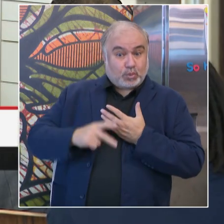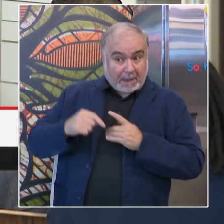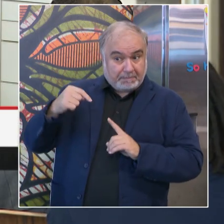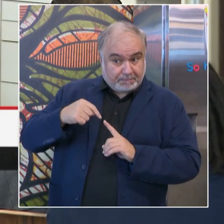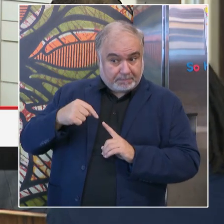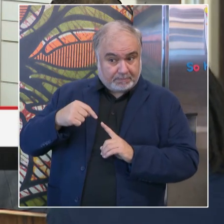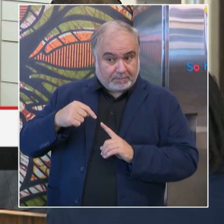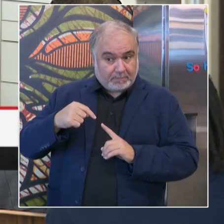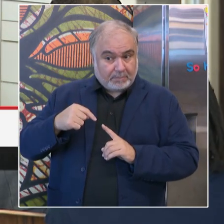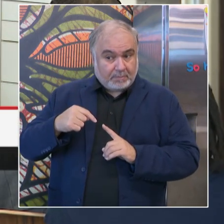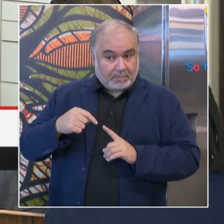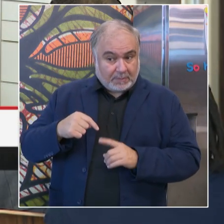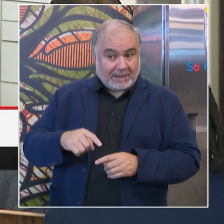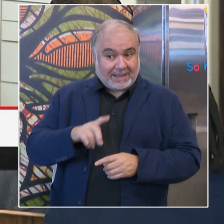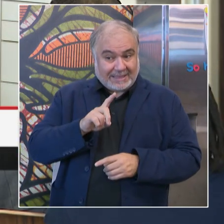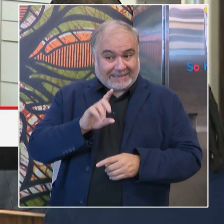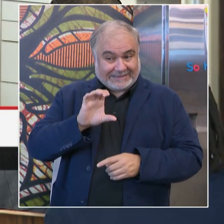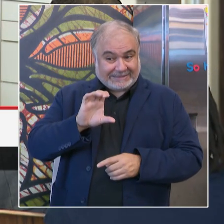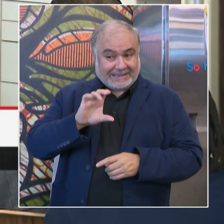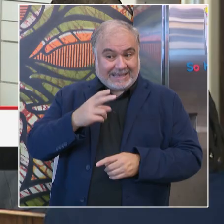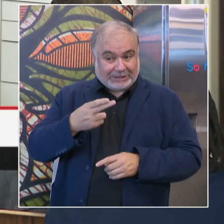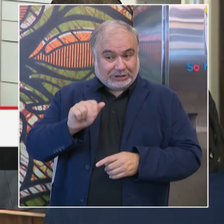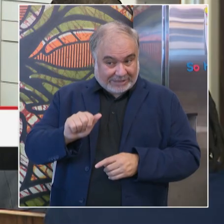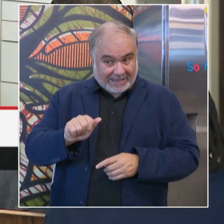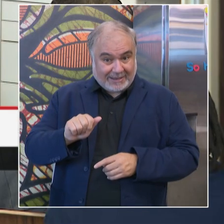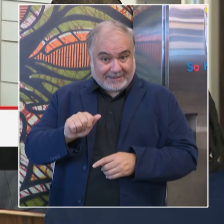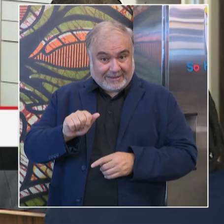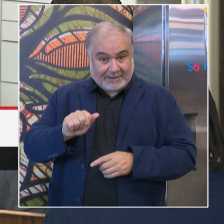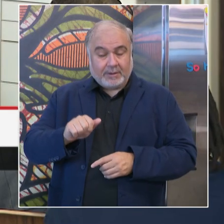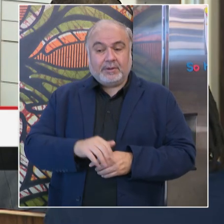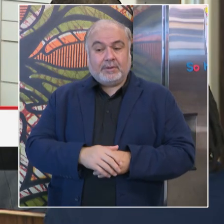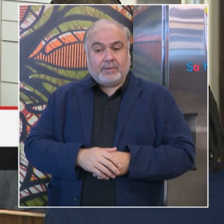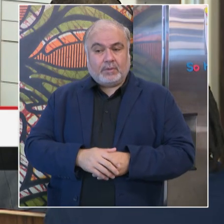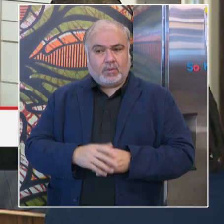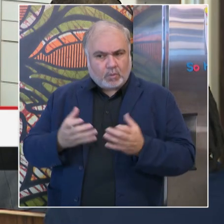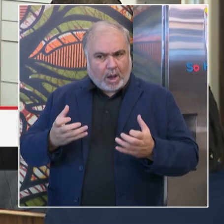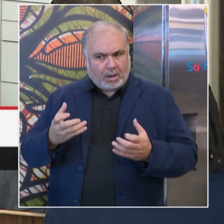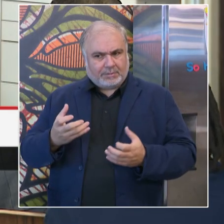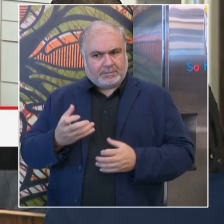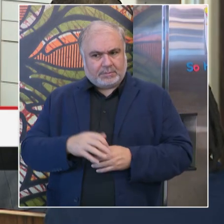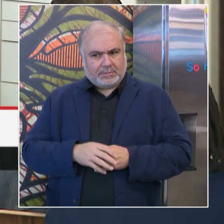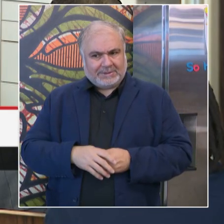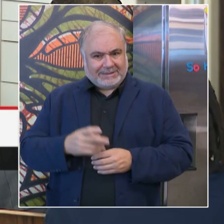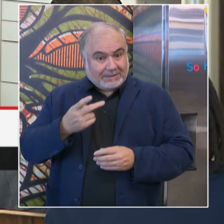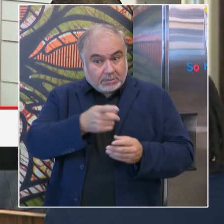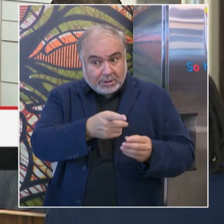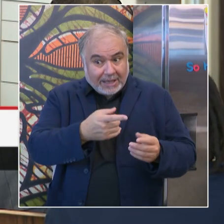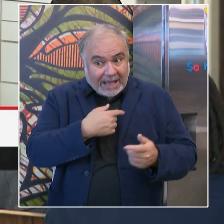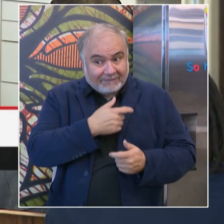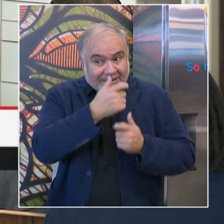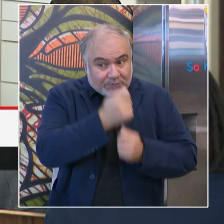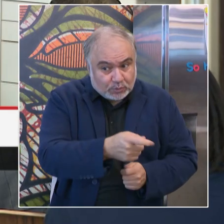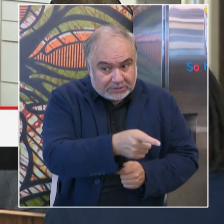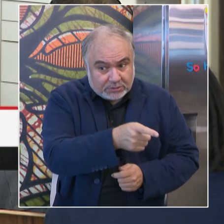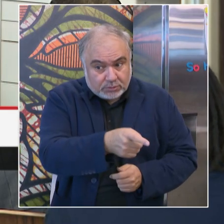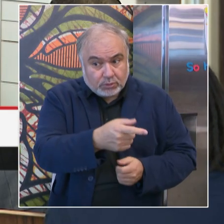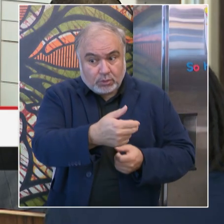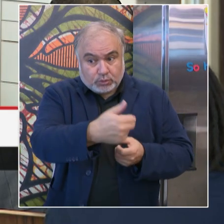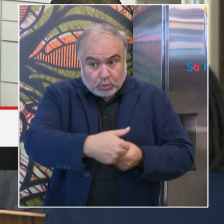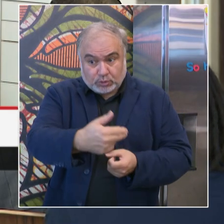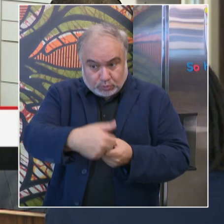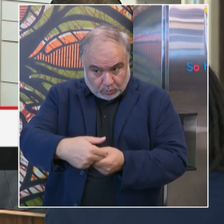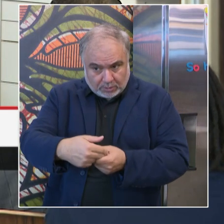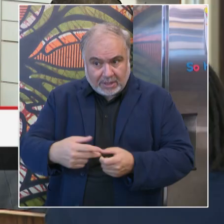designing apprenticeships and aligning them with the needs of our employer partners, CityWorks led the recruitment efforts and provided ongoing support